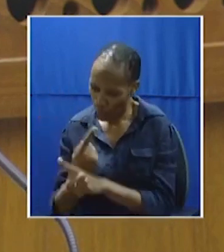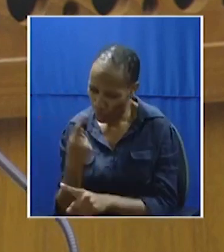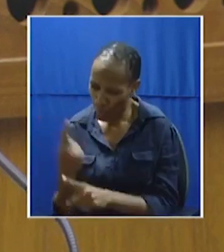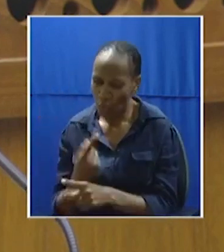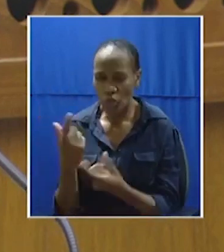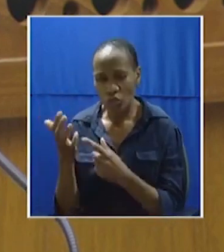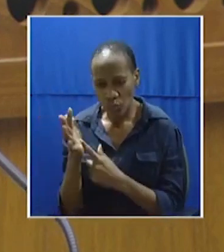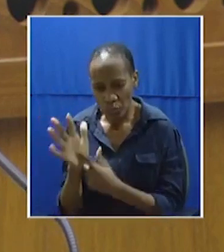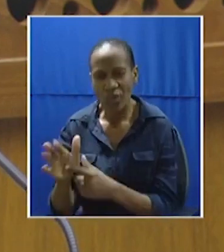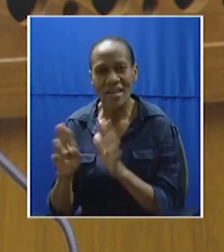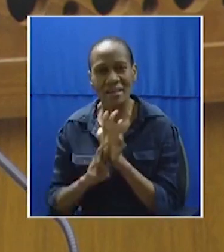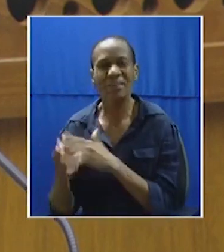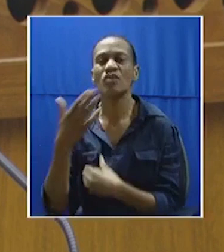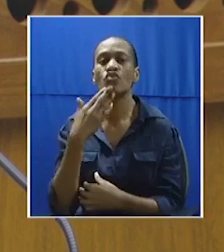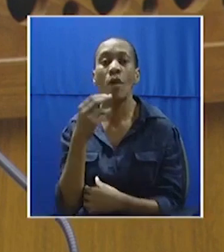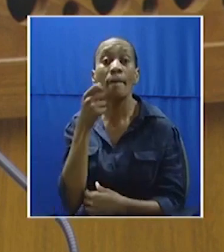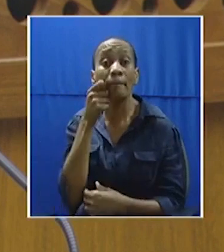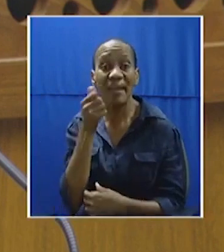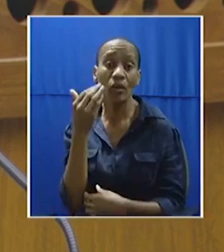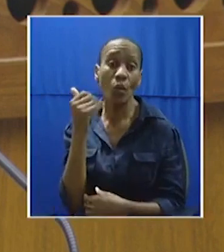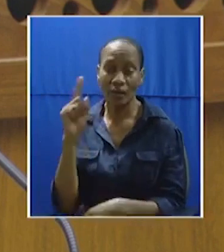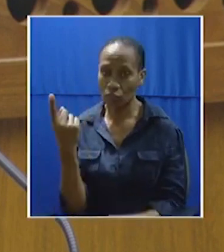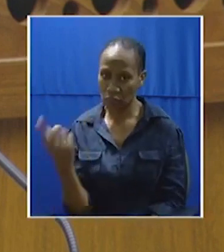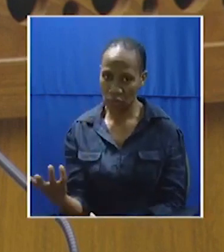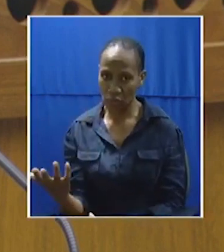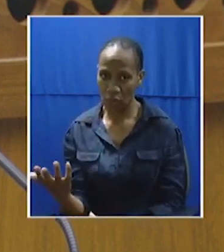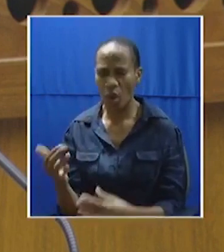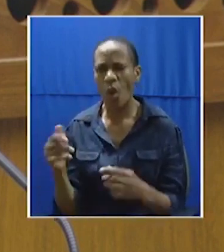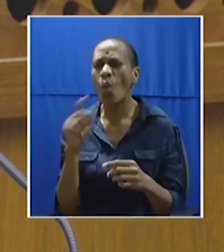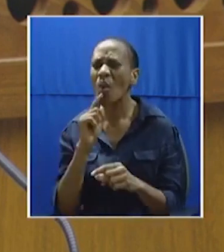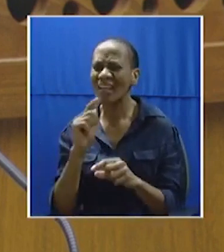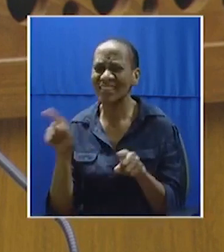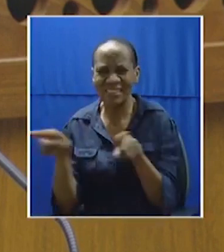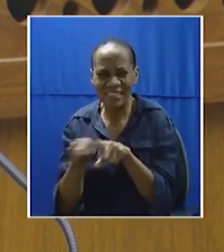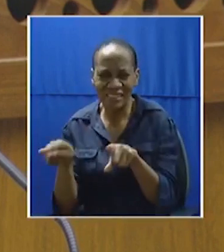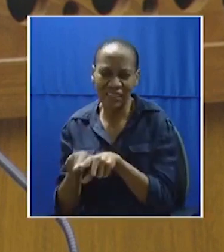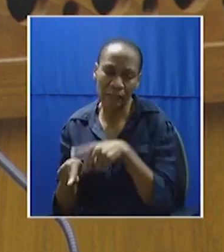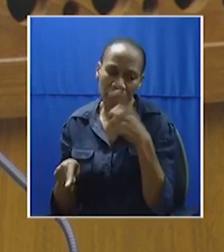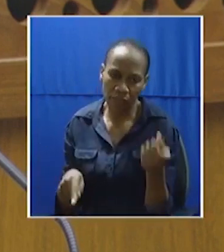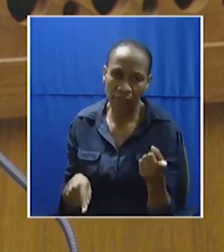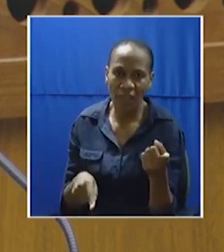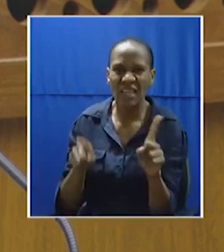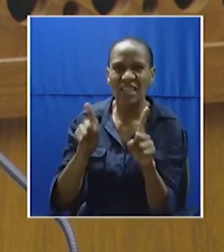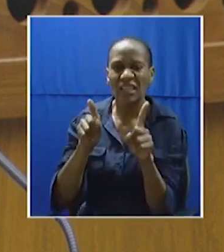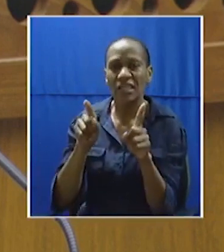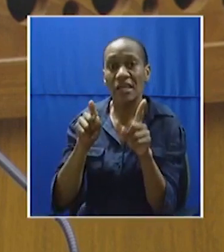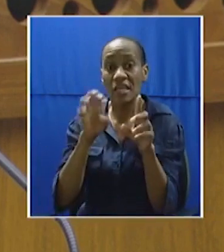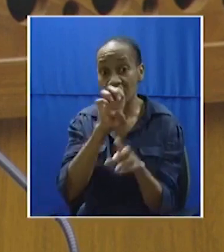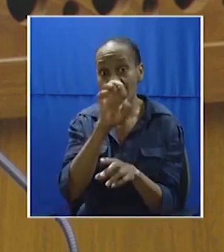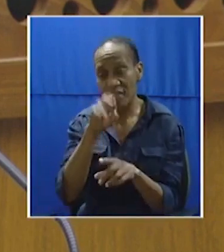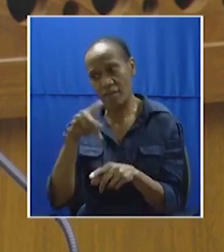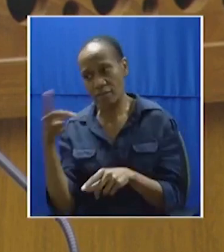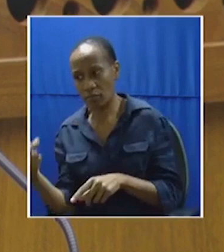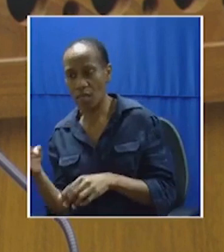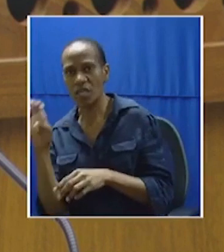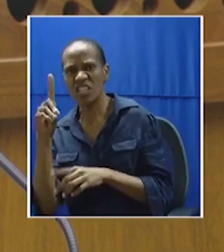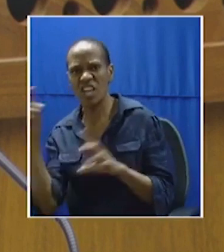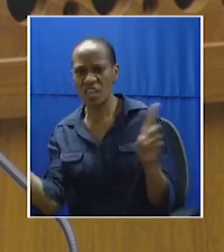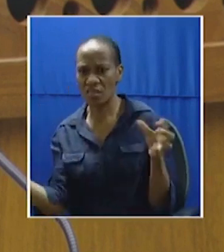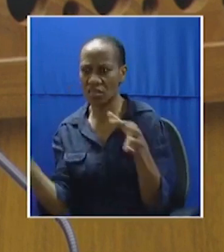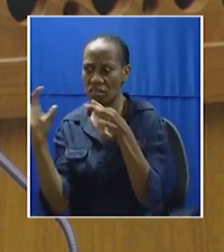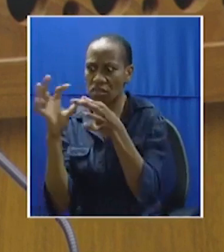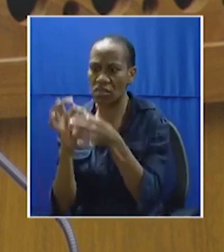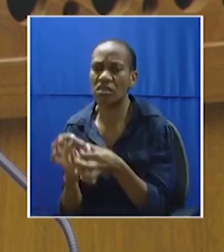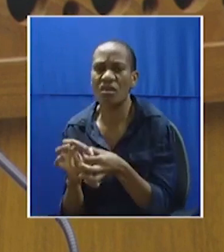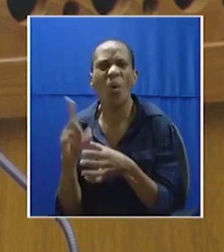white male privilege. The common denominator between the DA and the alliance partner, the EFF, is that they